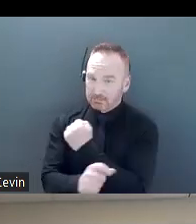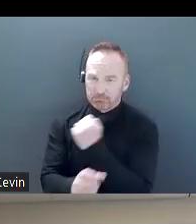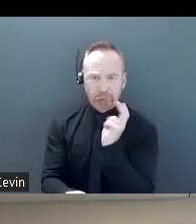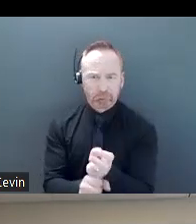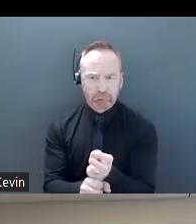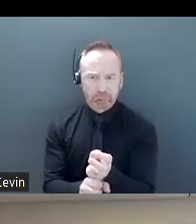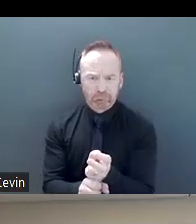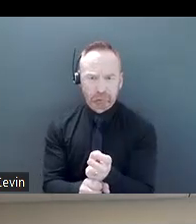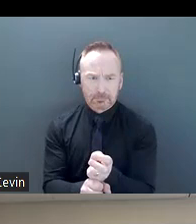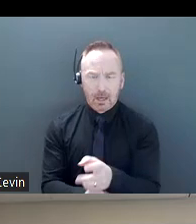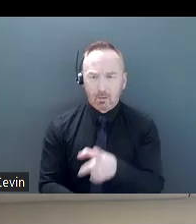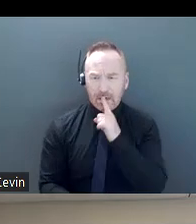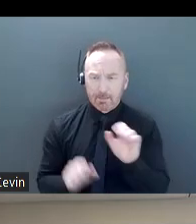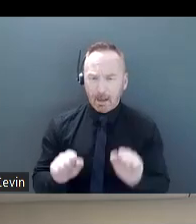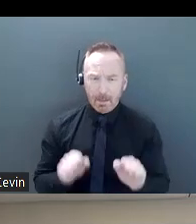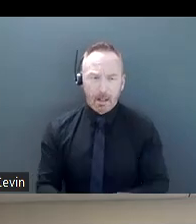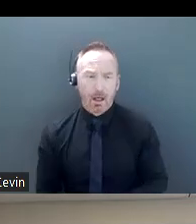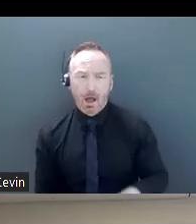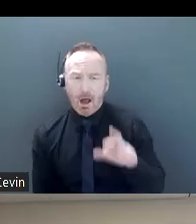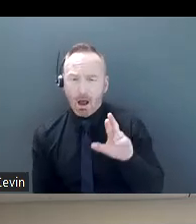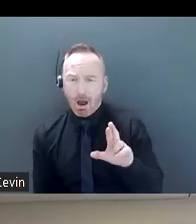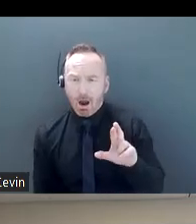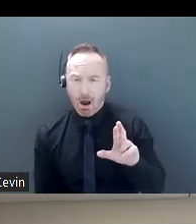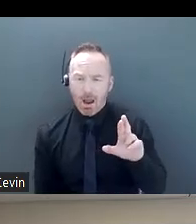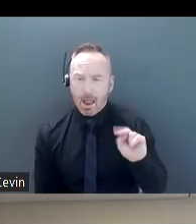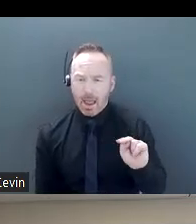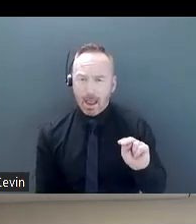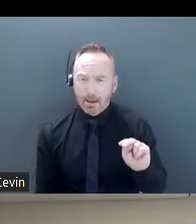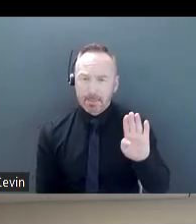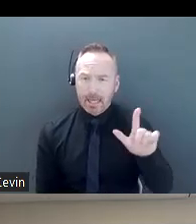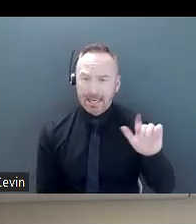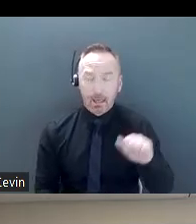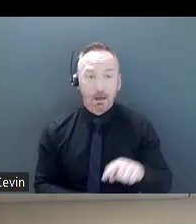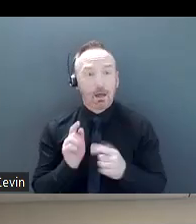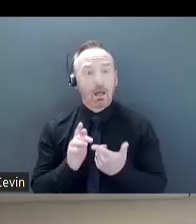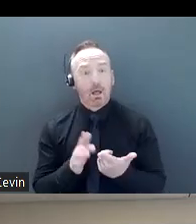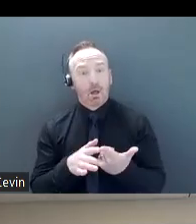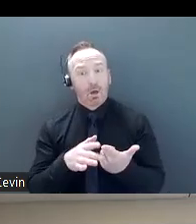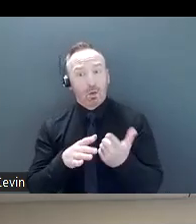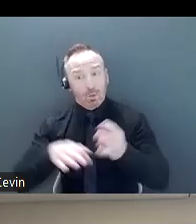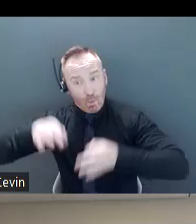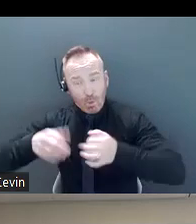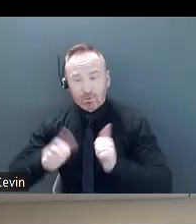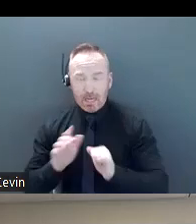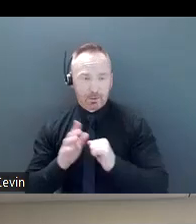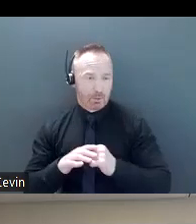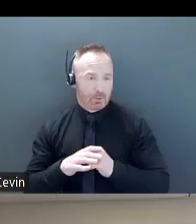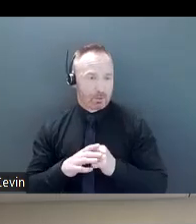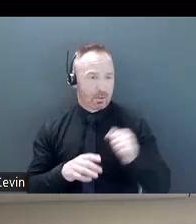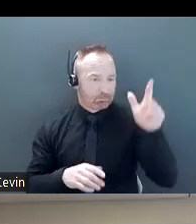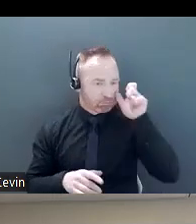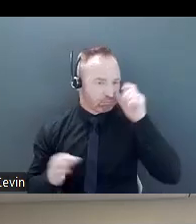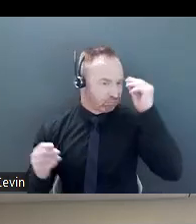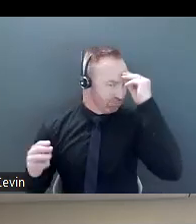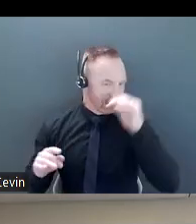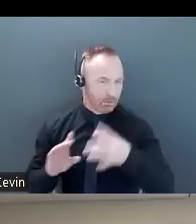case, RMVLA, where courts have to consider each claim holistically with due regard for the child's need.